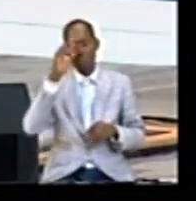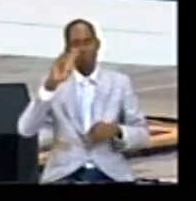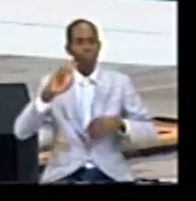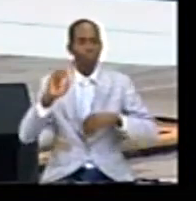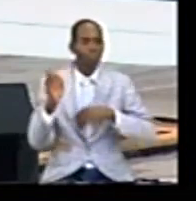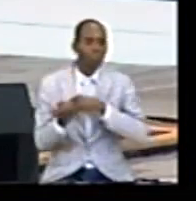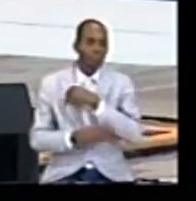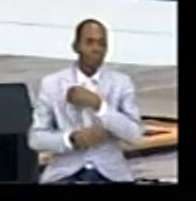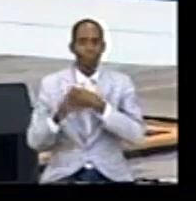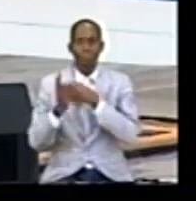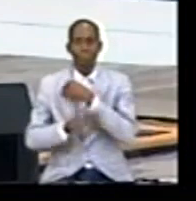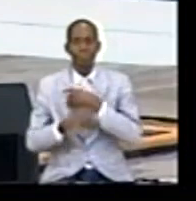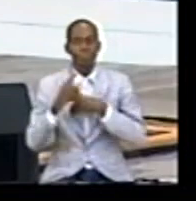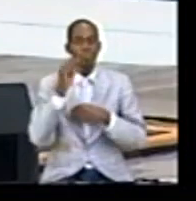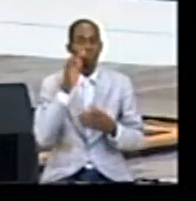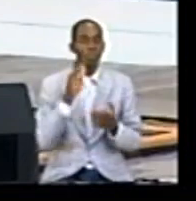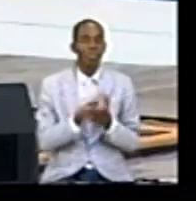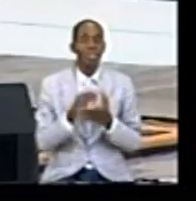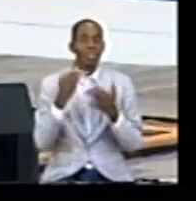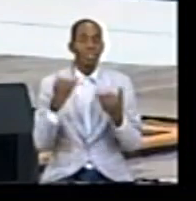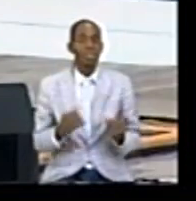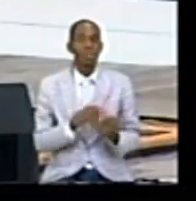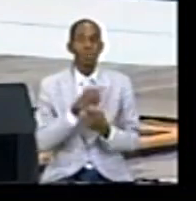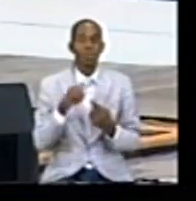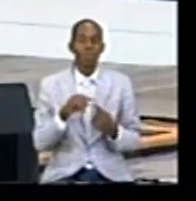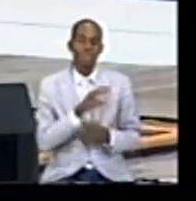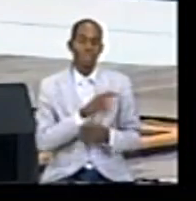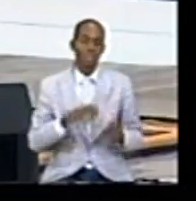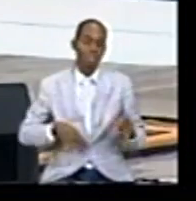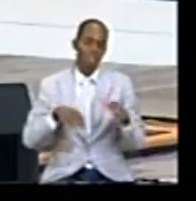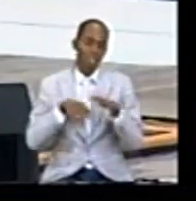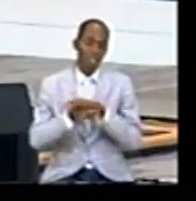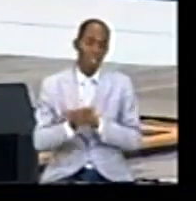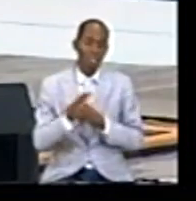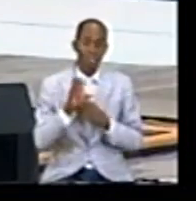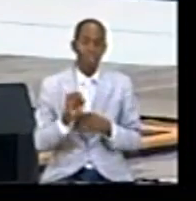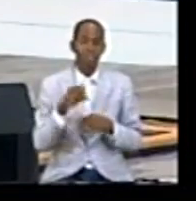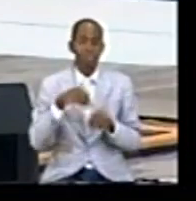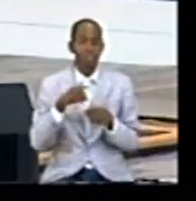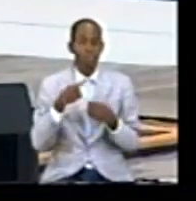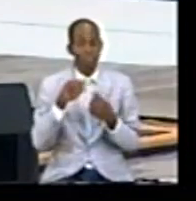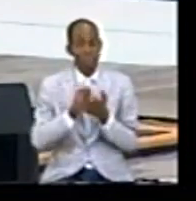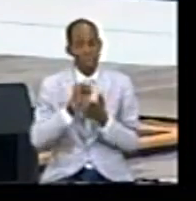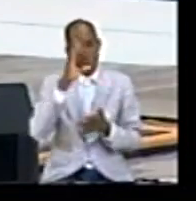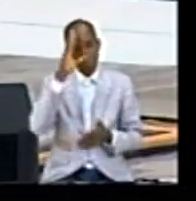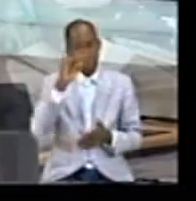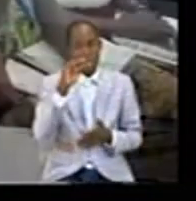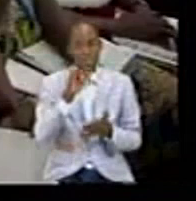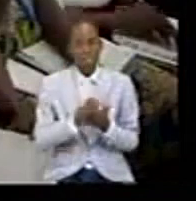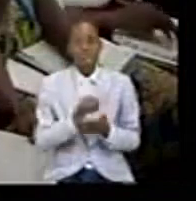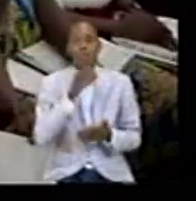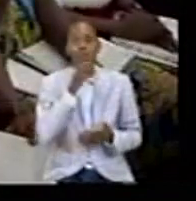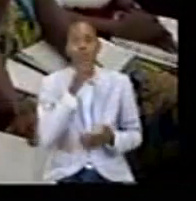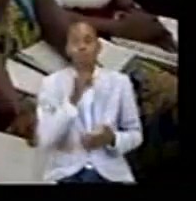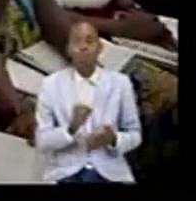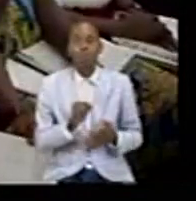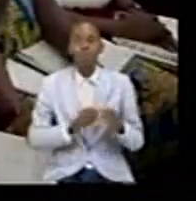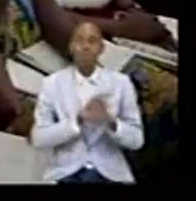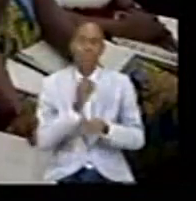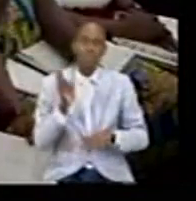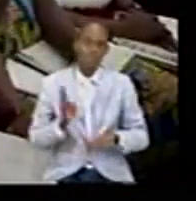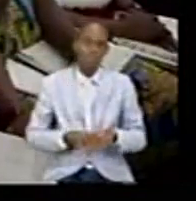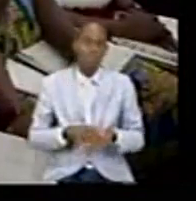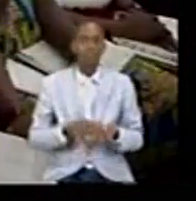now, when Christ enters, that old nature will vanish away. You used to beat